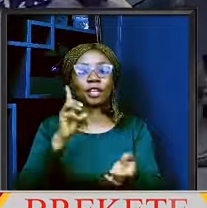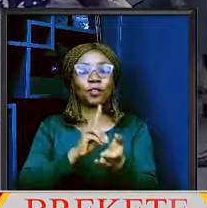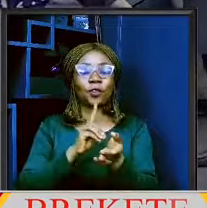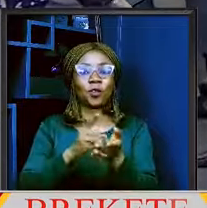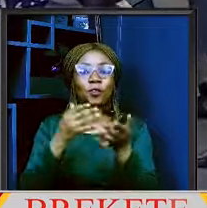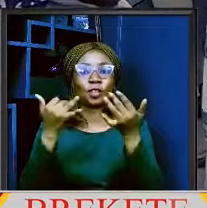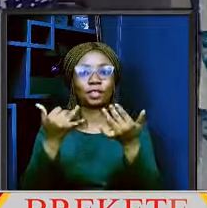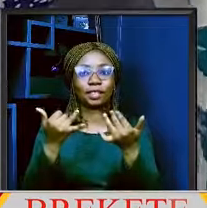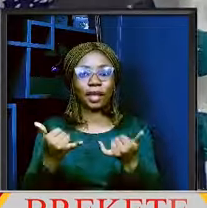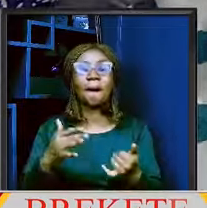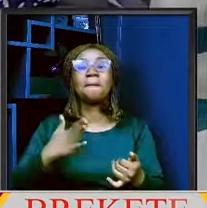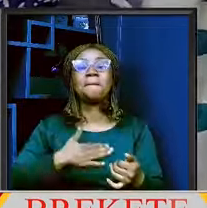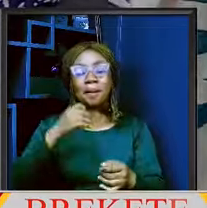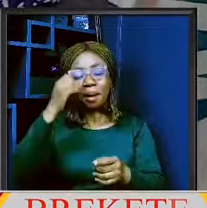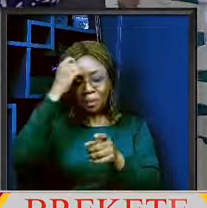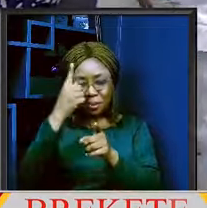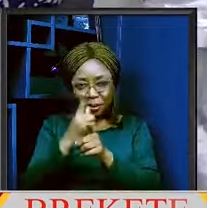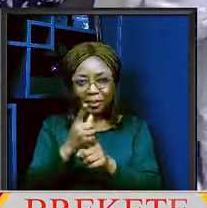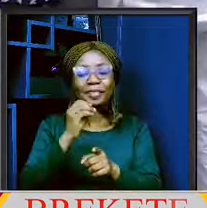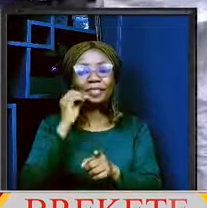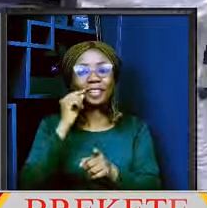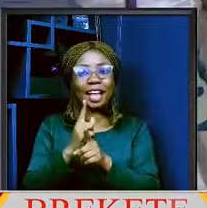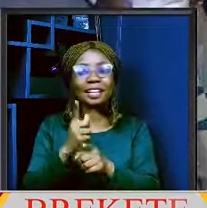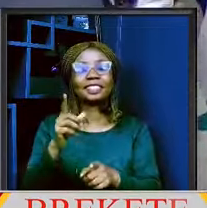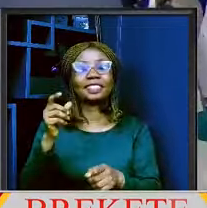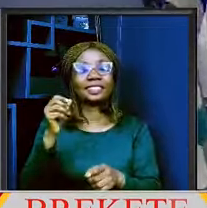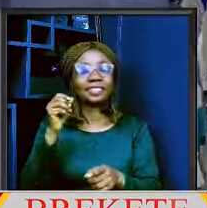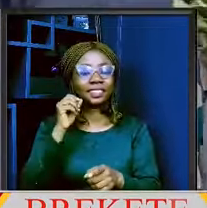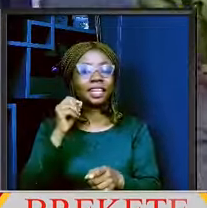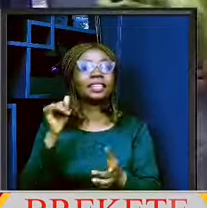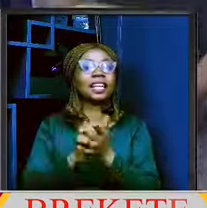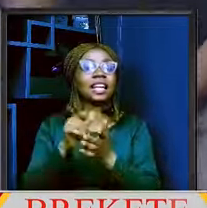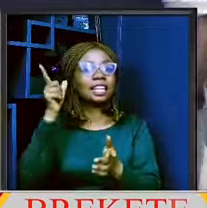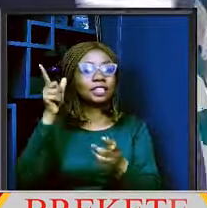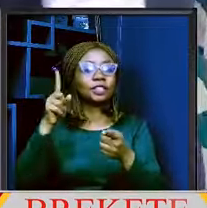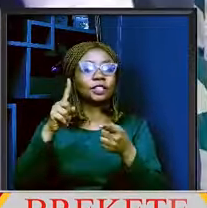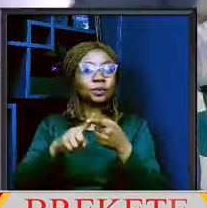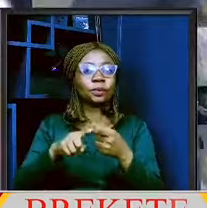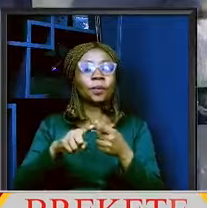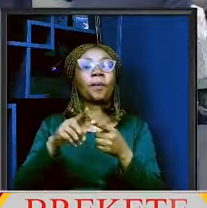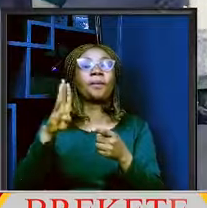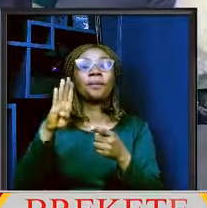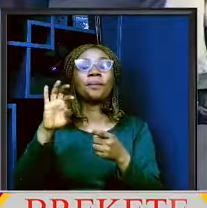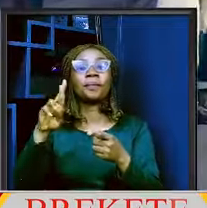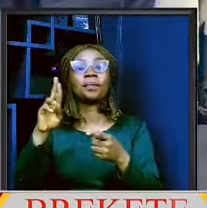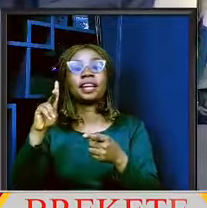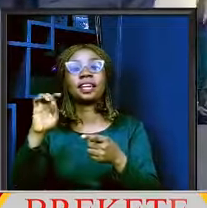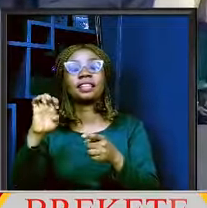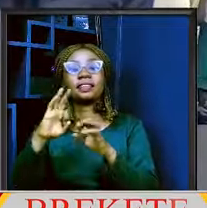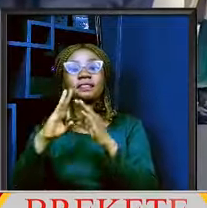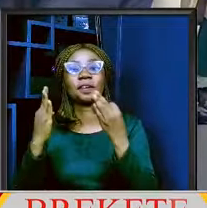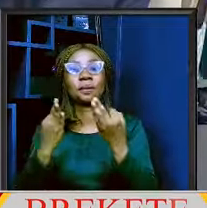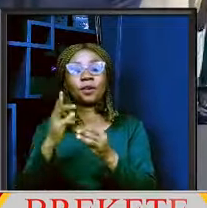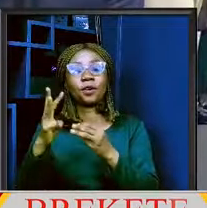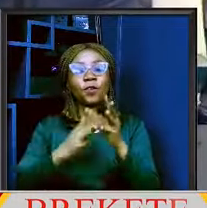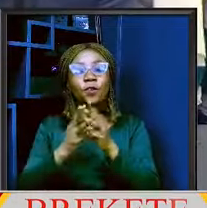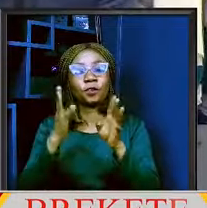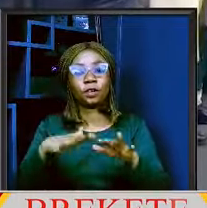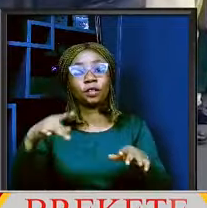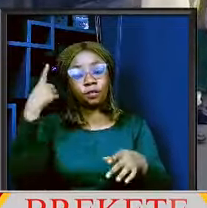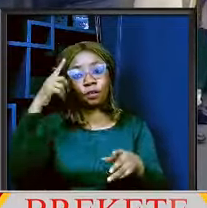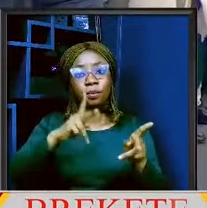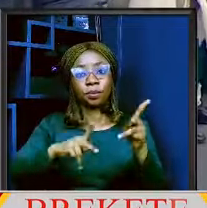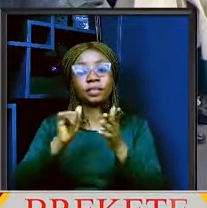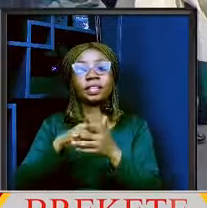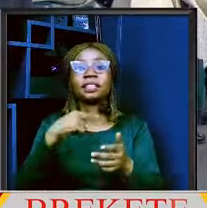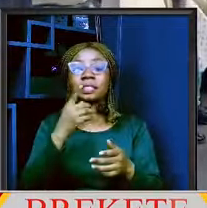My brothers and sisters, where they listen to Brekete and watch Brekete Family worldwide. For those of you now, where they